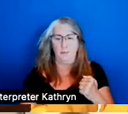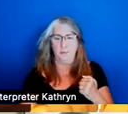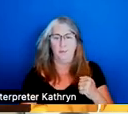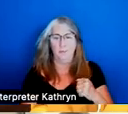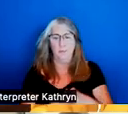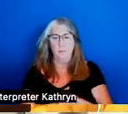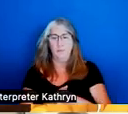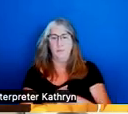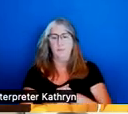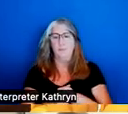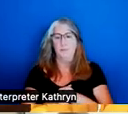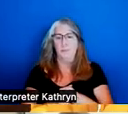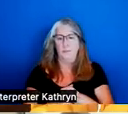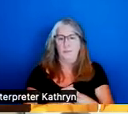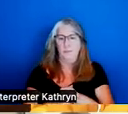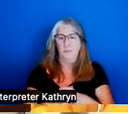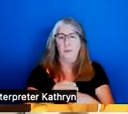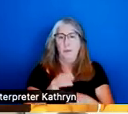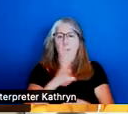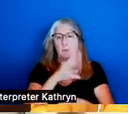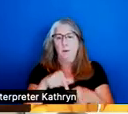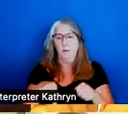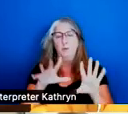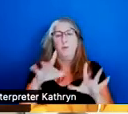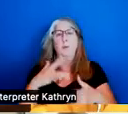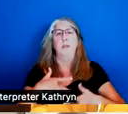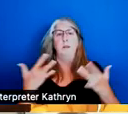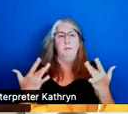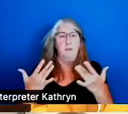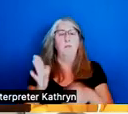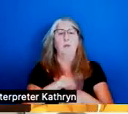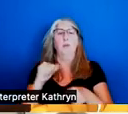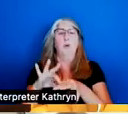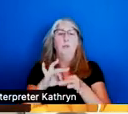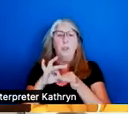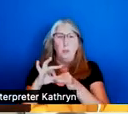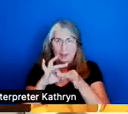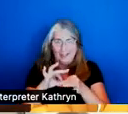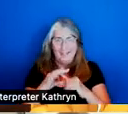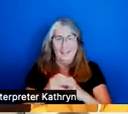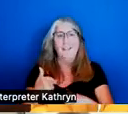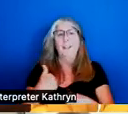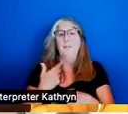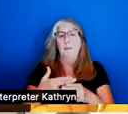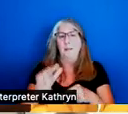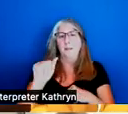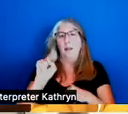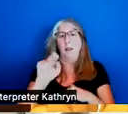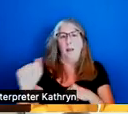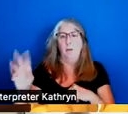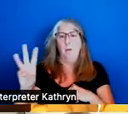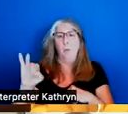be part of this great event, A Call for Unity. I am Anna Williams,